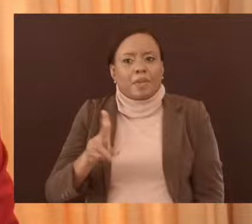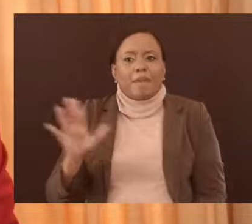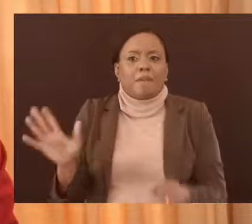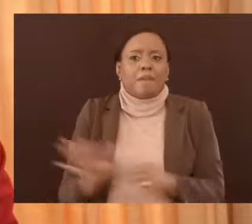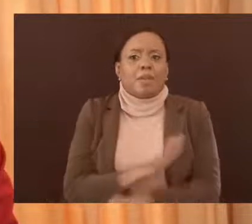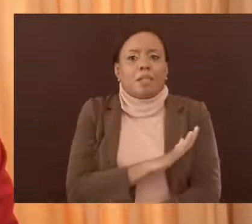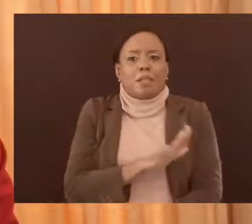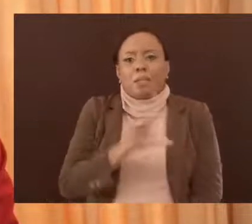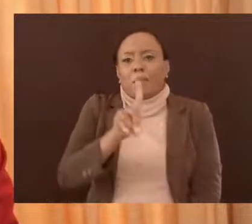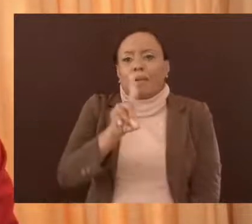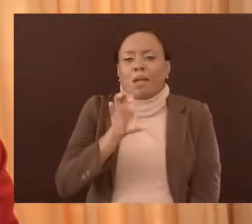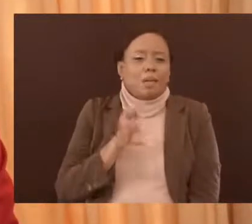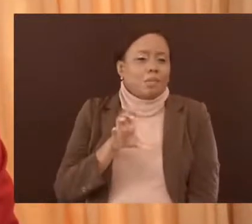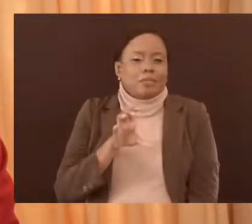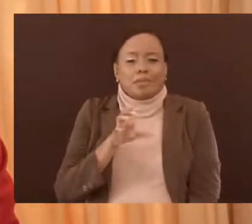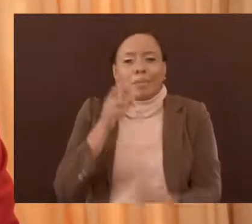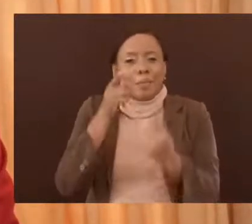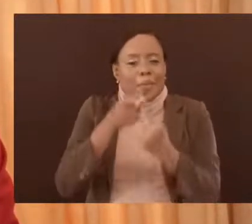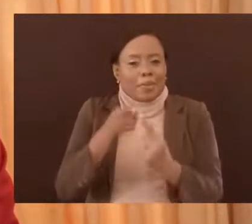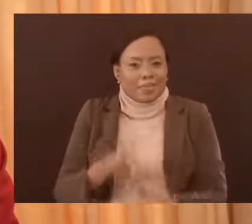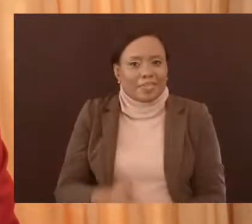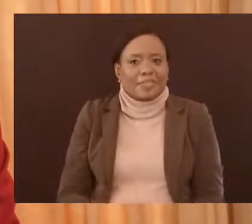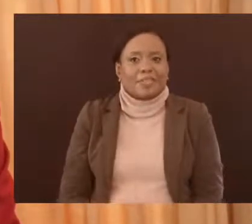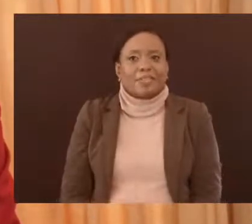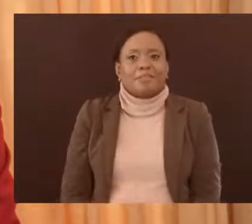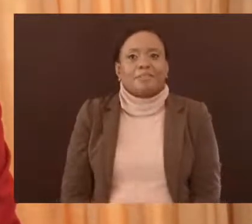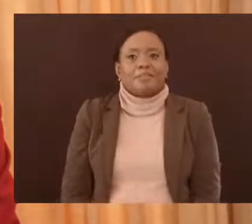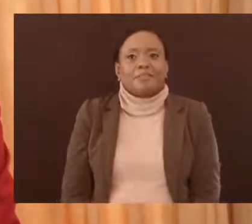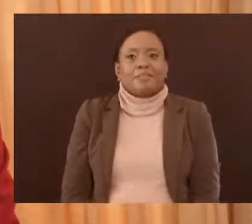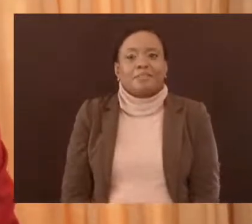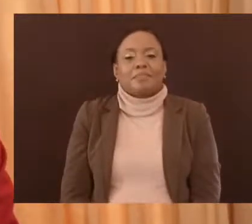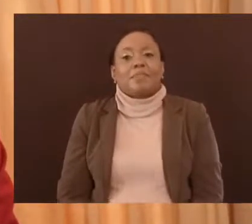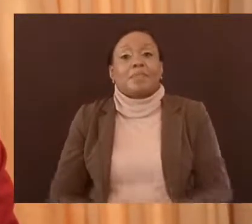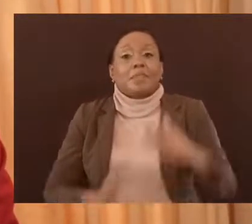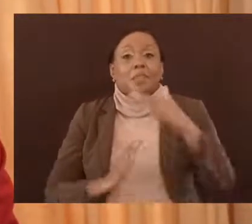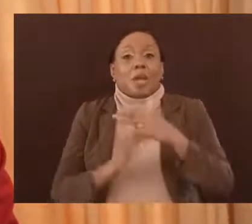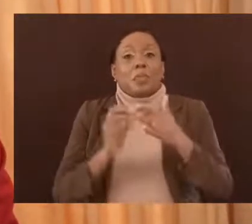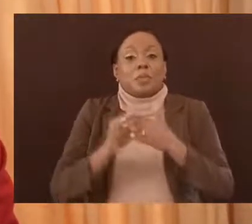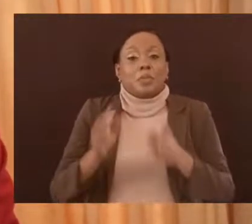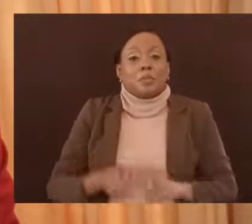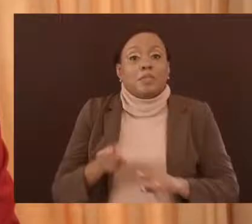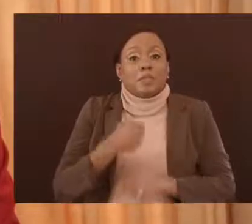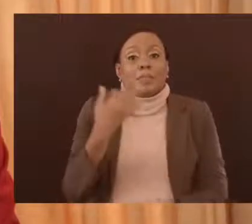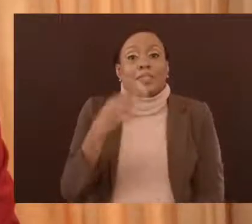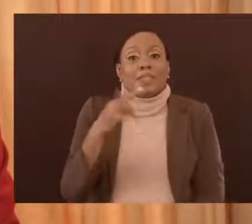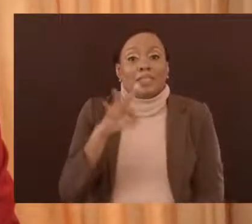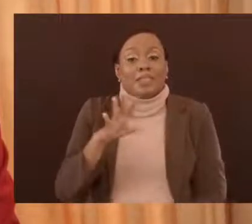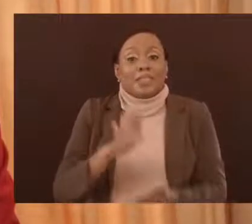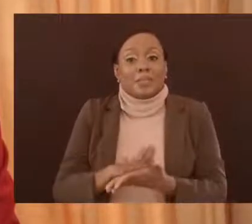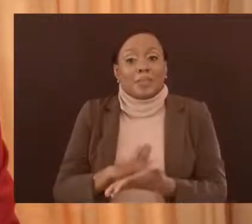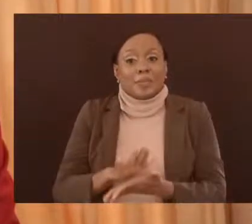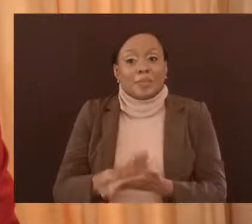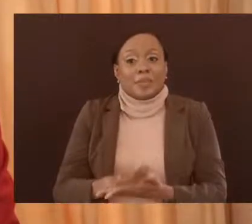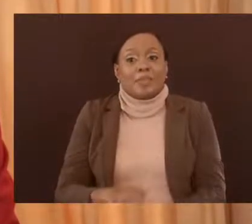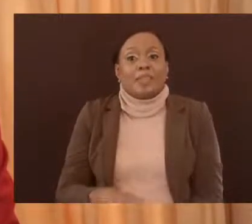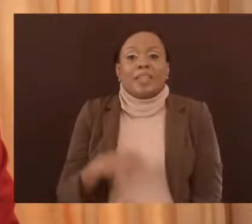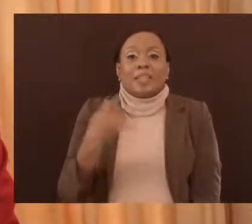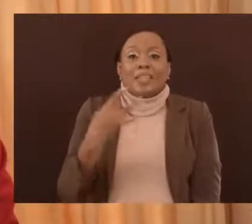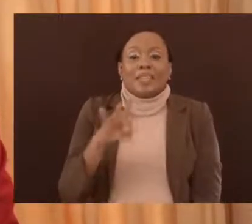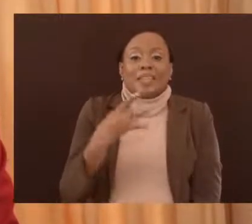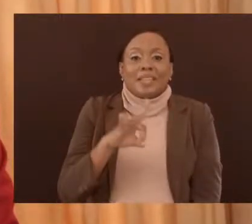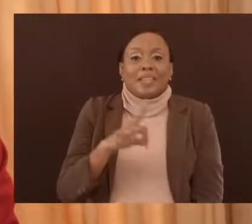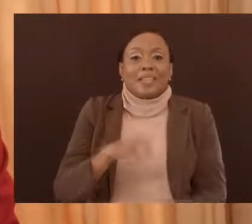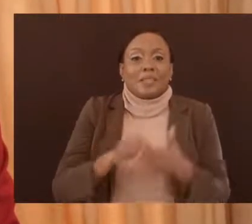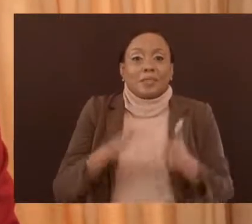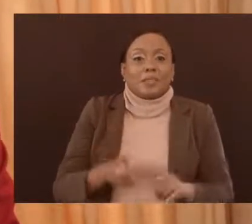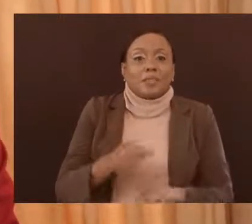on the mathematics paper. These top students have been spread across 19 schools. There were 18 students from 10